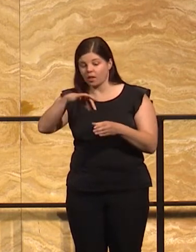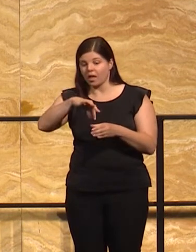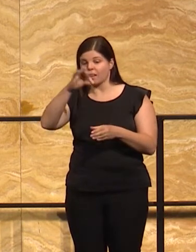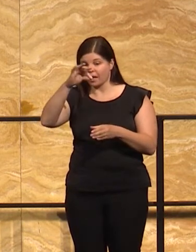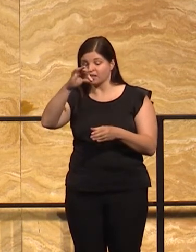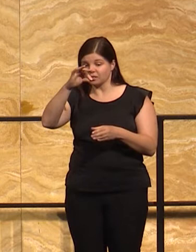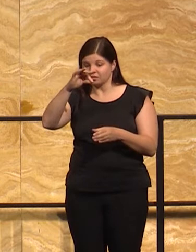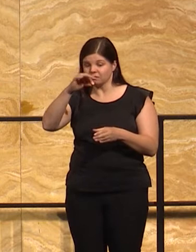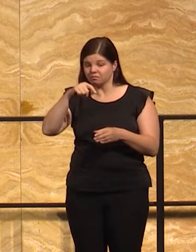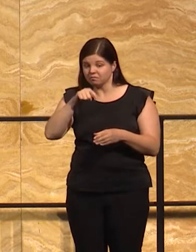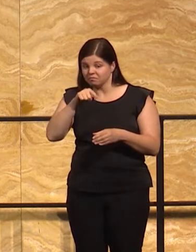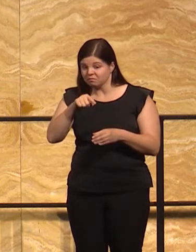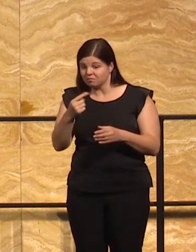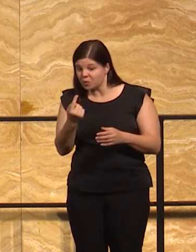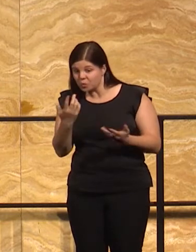Imelda Marcos,